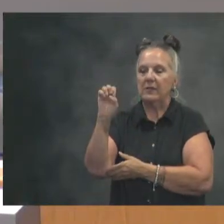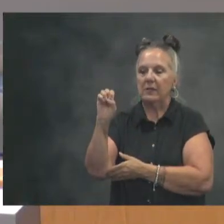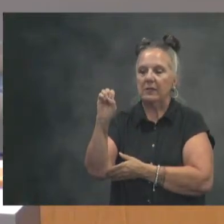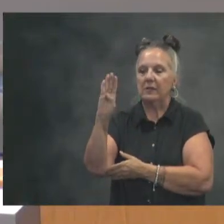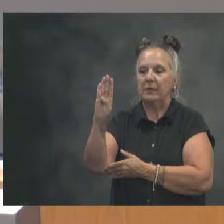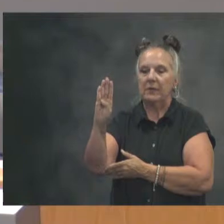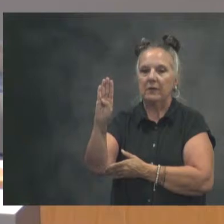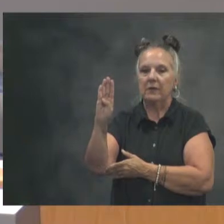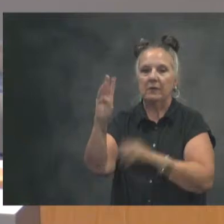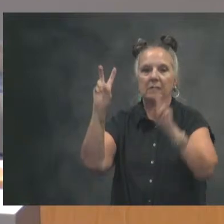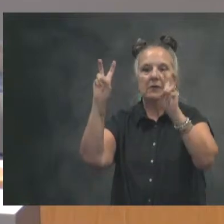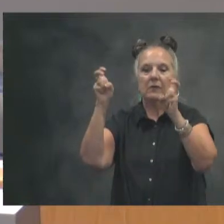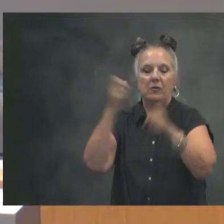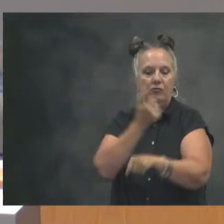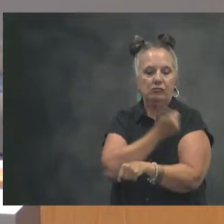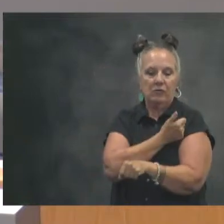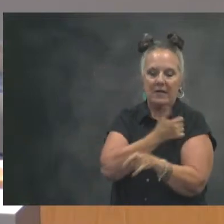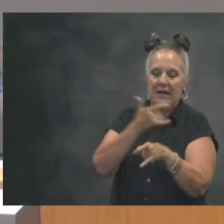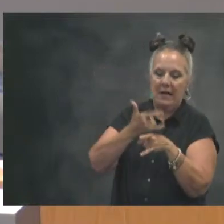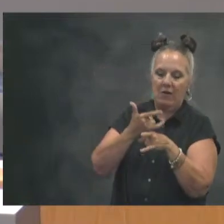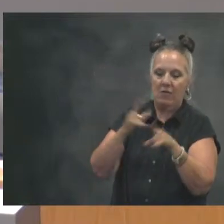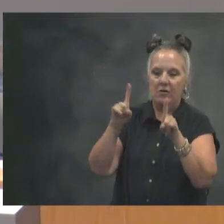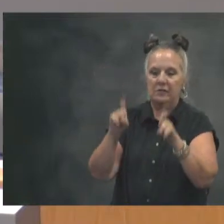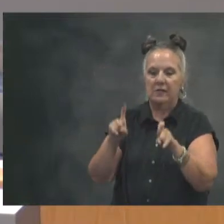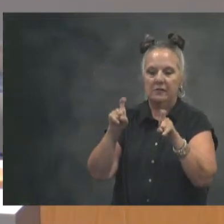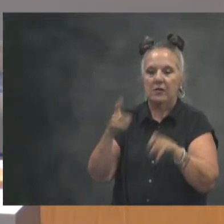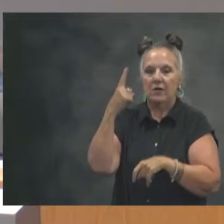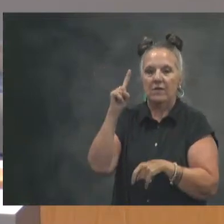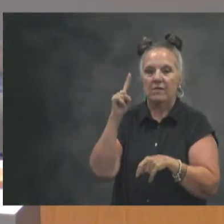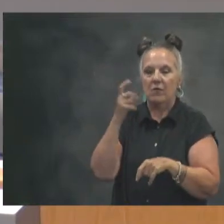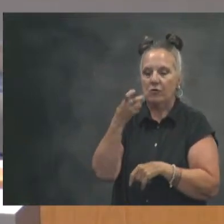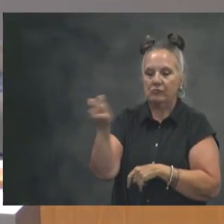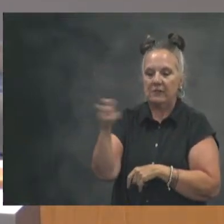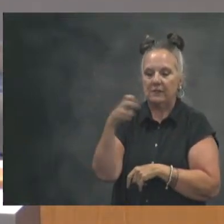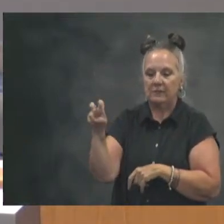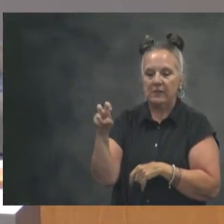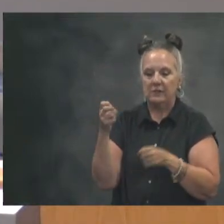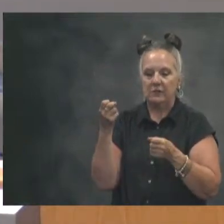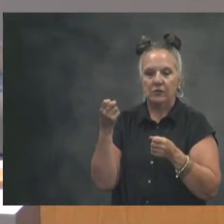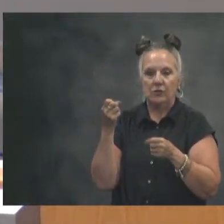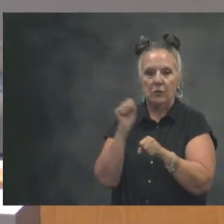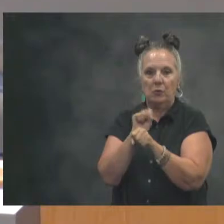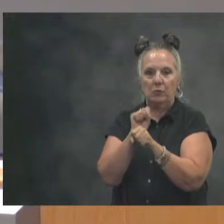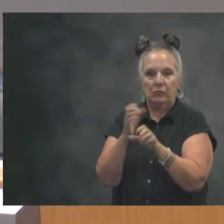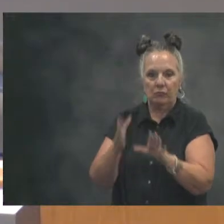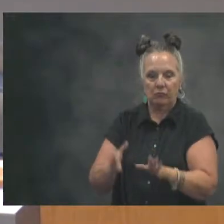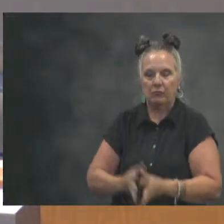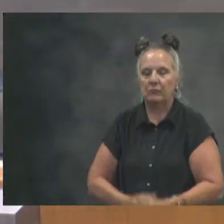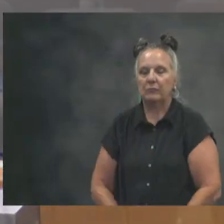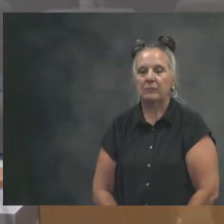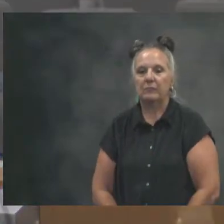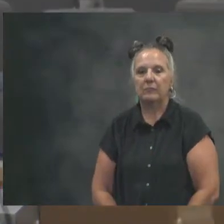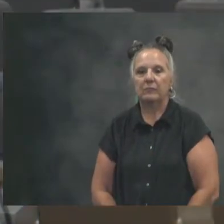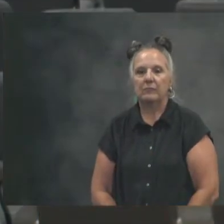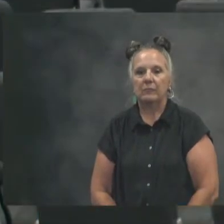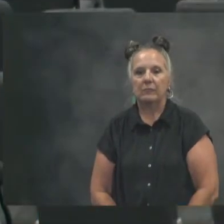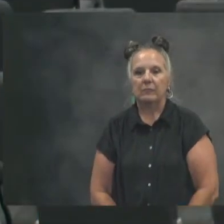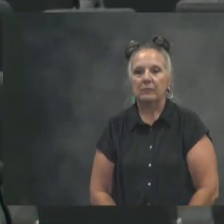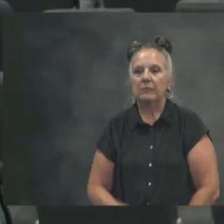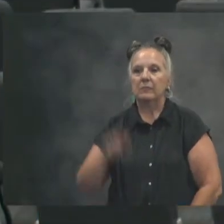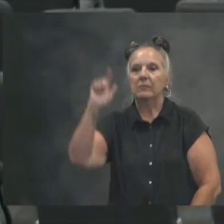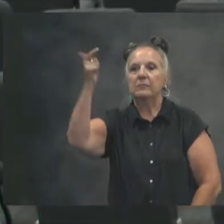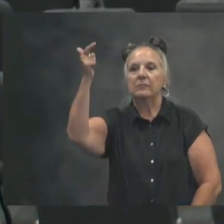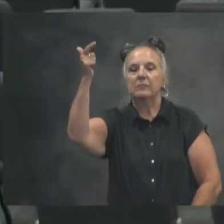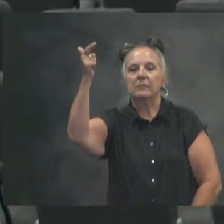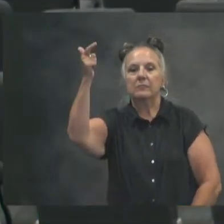GBEB entitled Drugs and Alcohol Testing, Transportation Personnel. Thank you, Mrs. Stauffer. Is there a second? Second. Thank